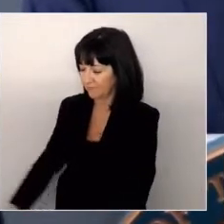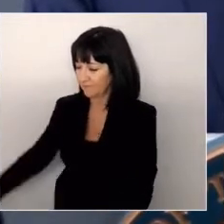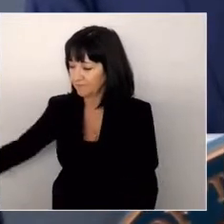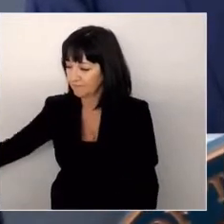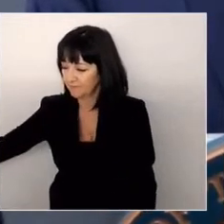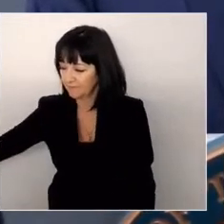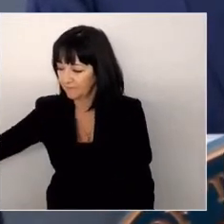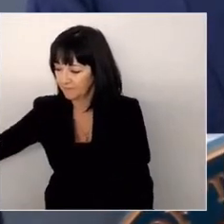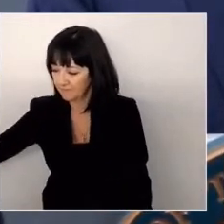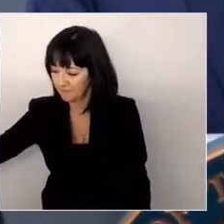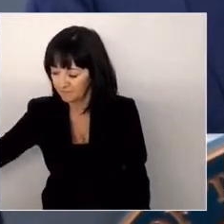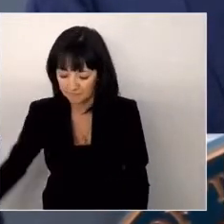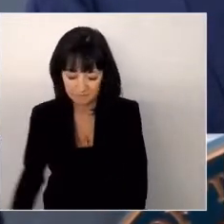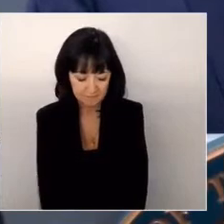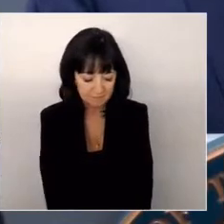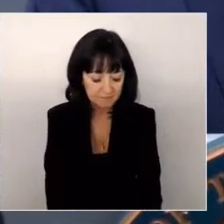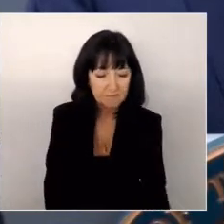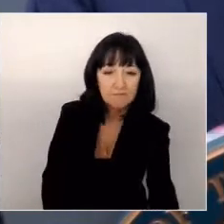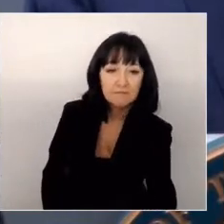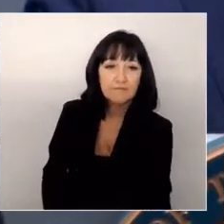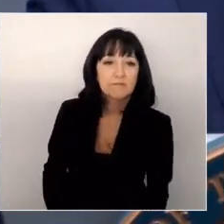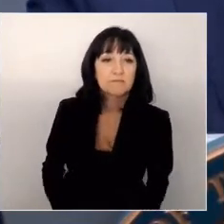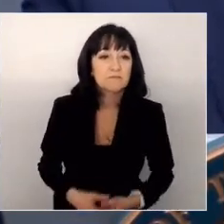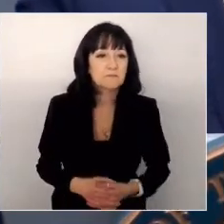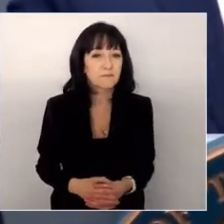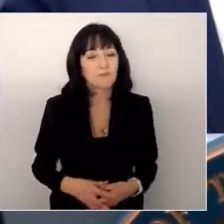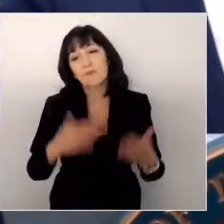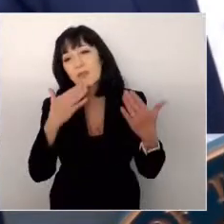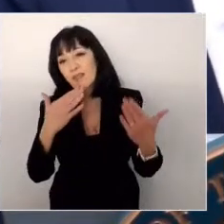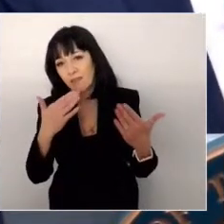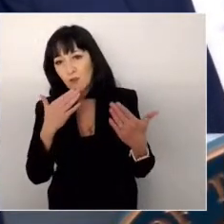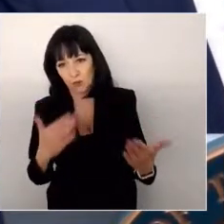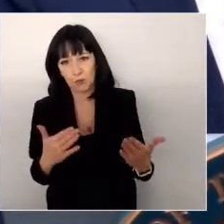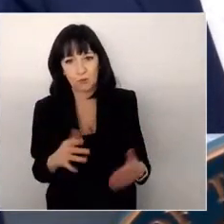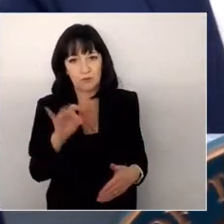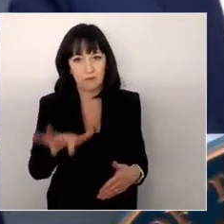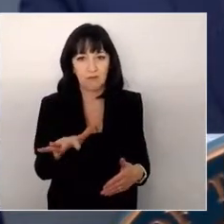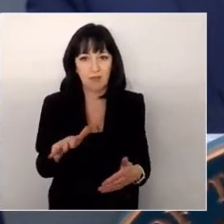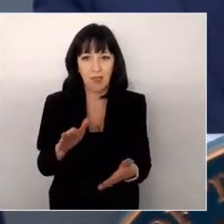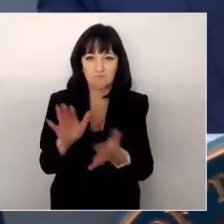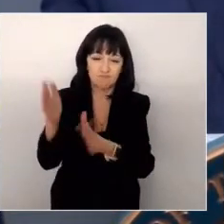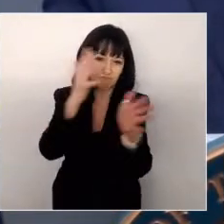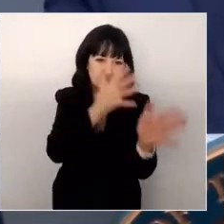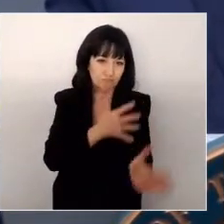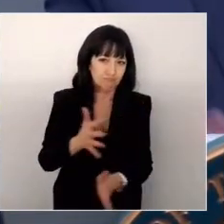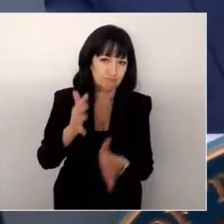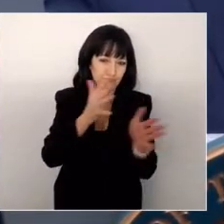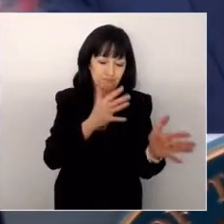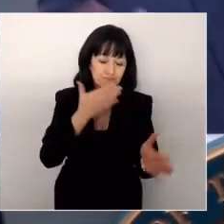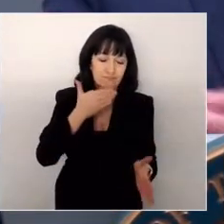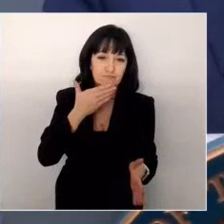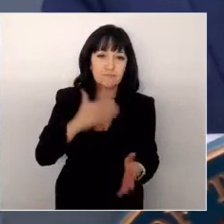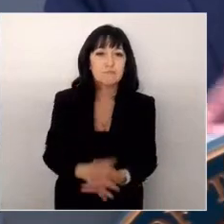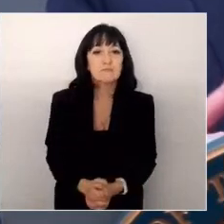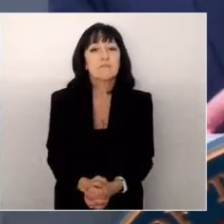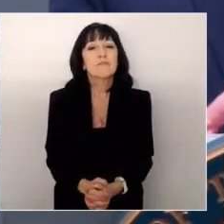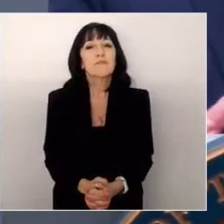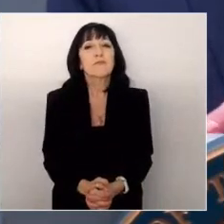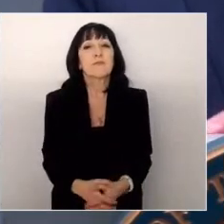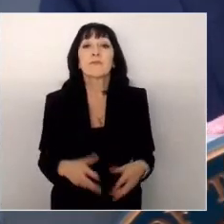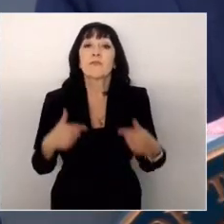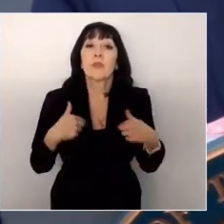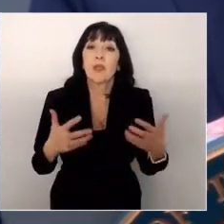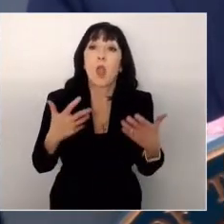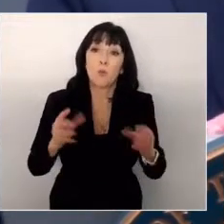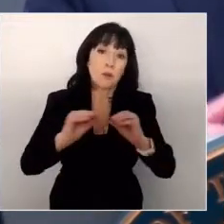Thank you for that. Let me be clear about this point, and you won't be surprised to hear it from